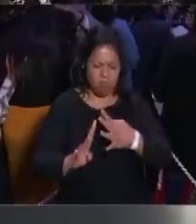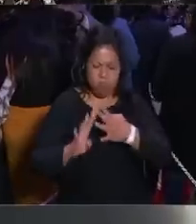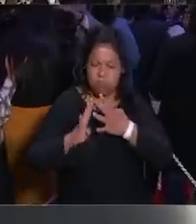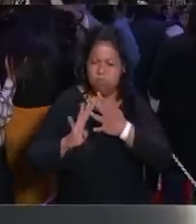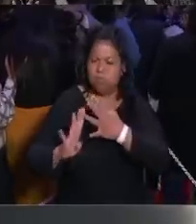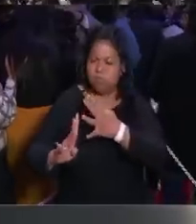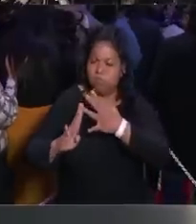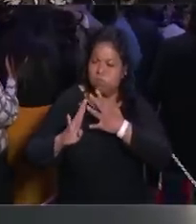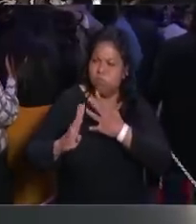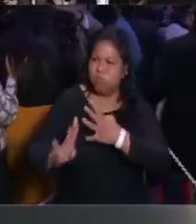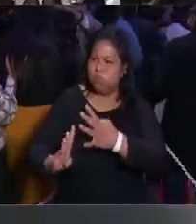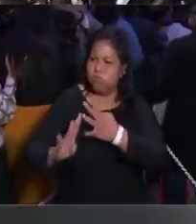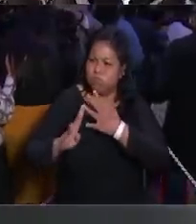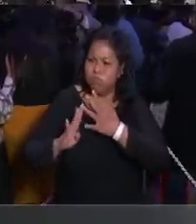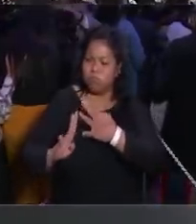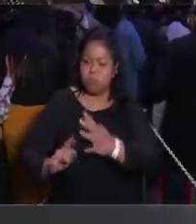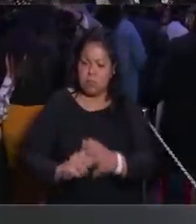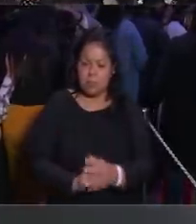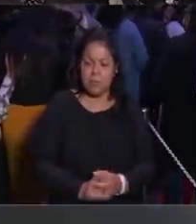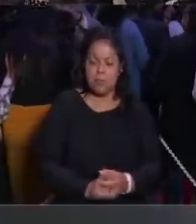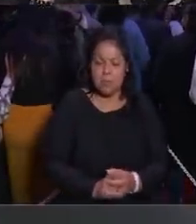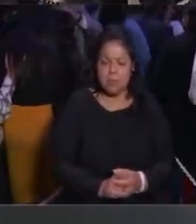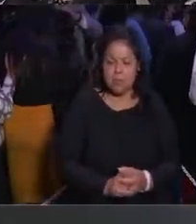Hikabashanda rabaha.